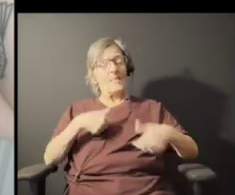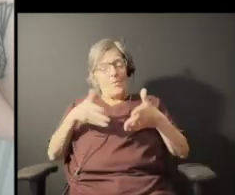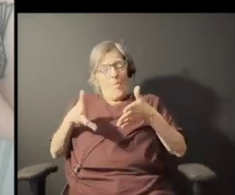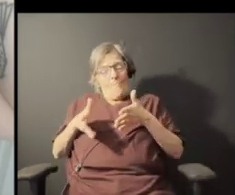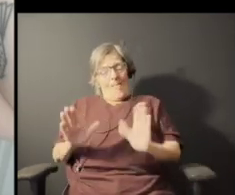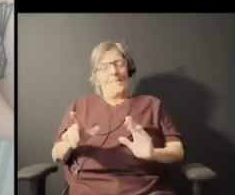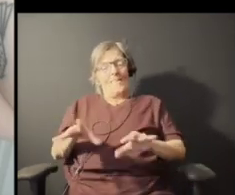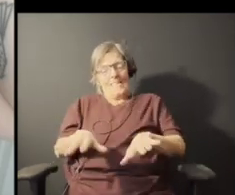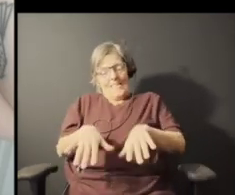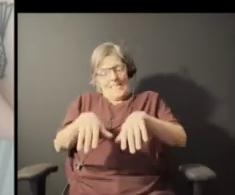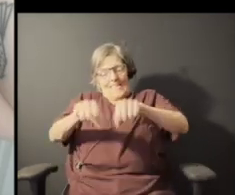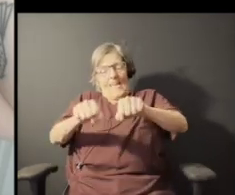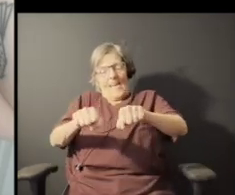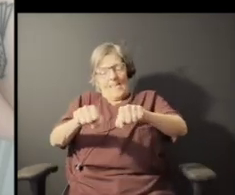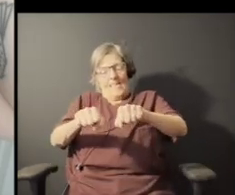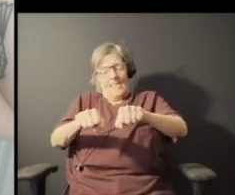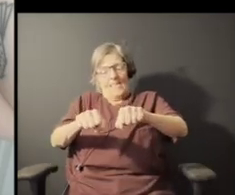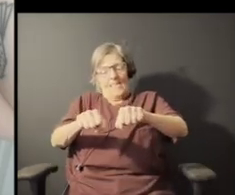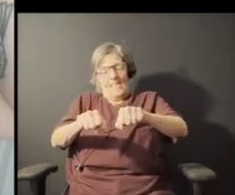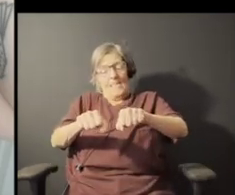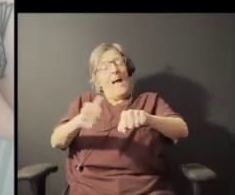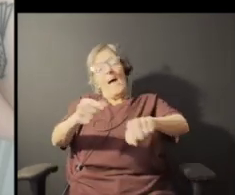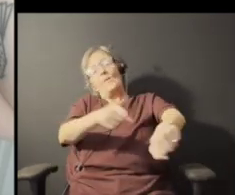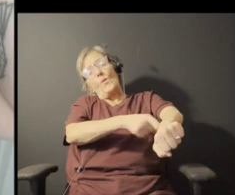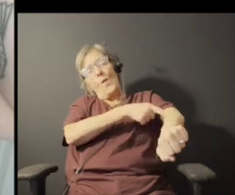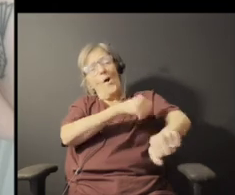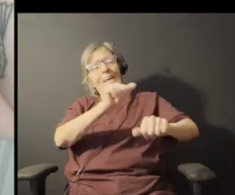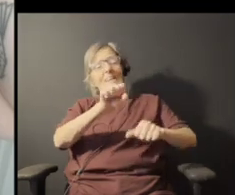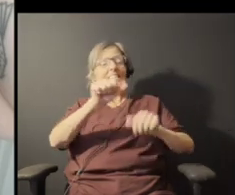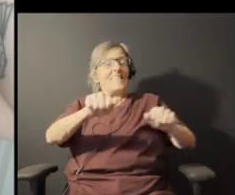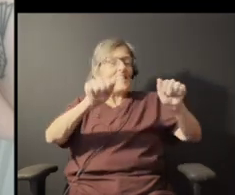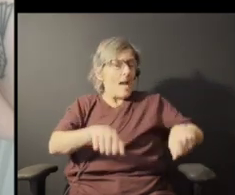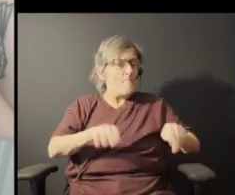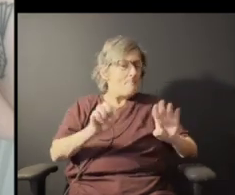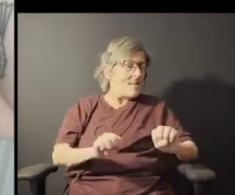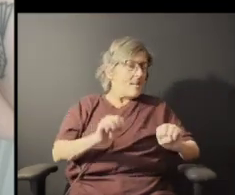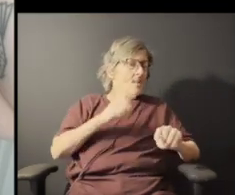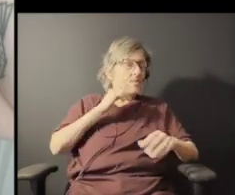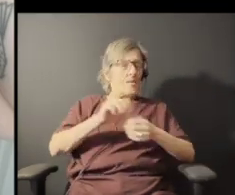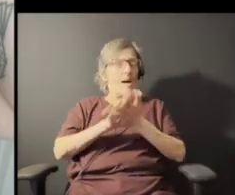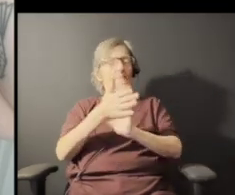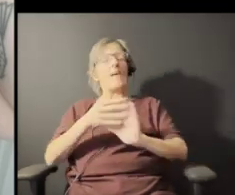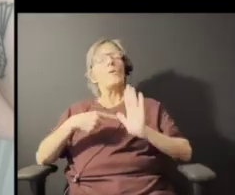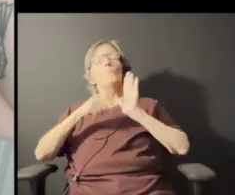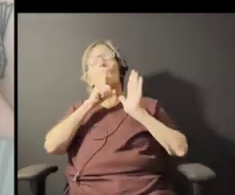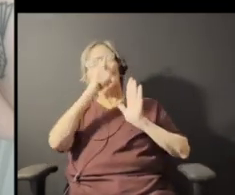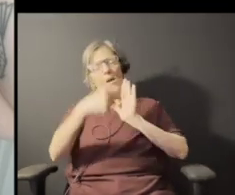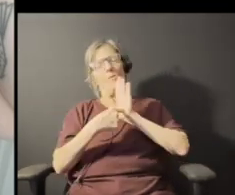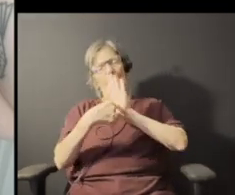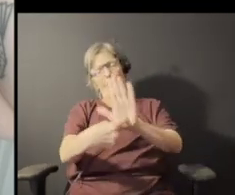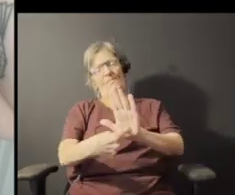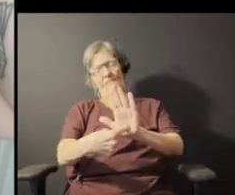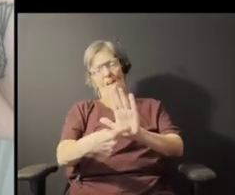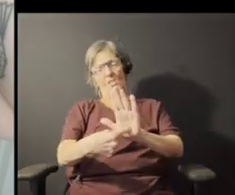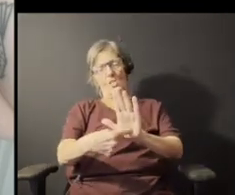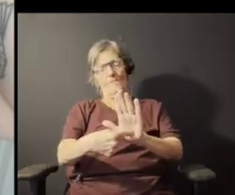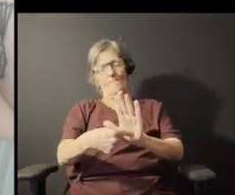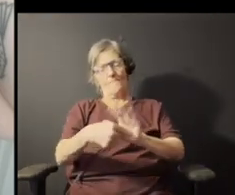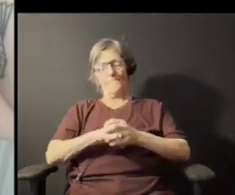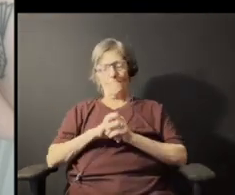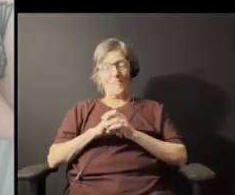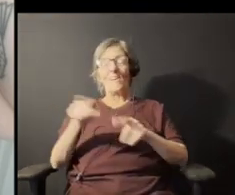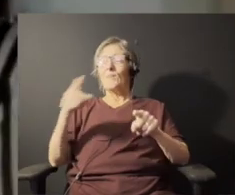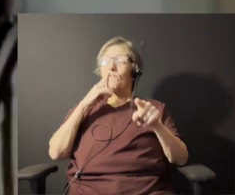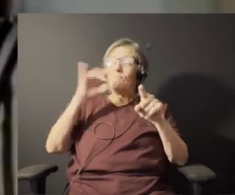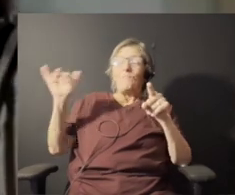to let it take me as long as it takes in order to have authentic representation. I think